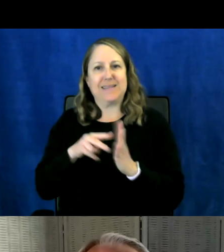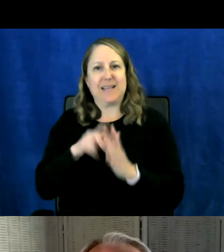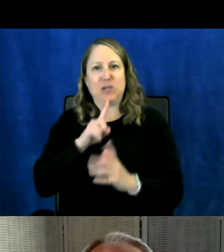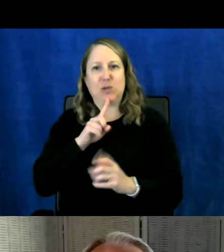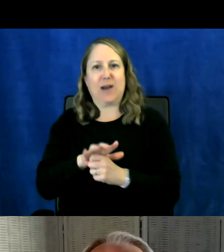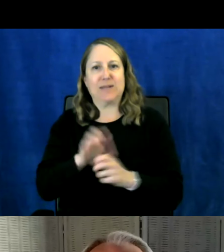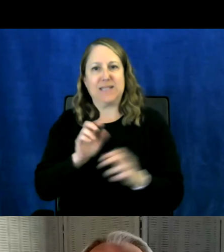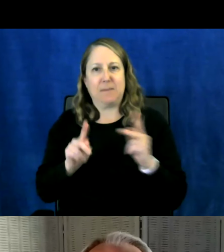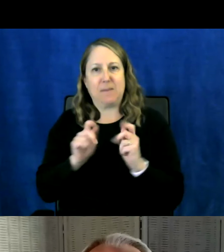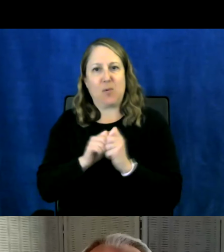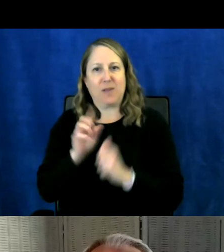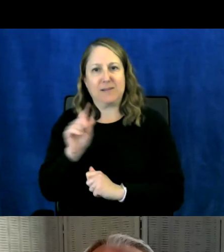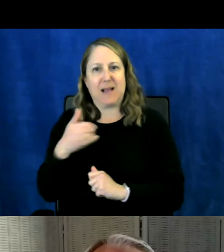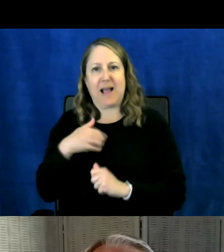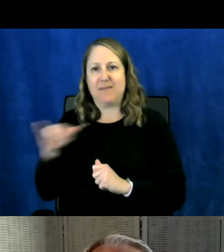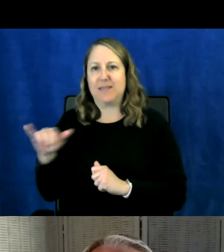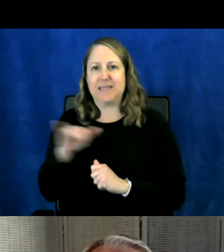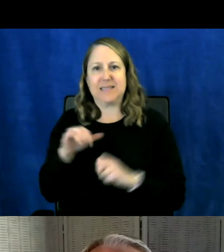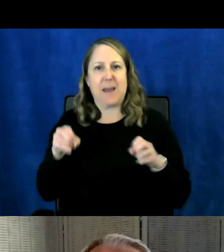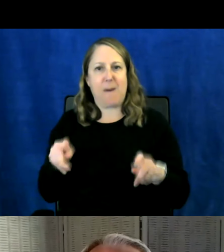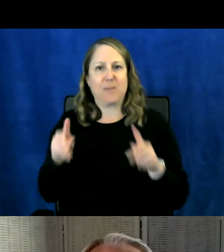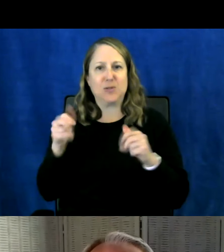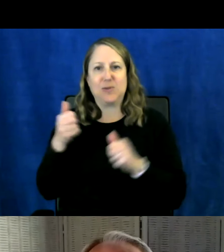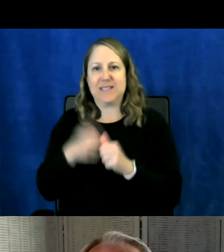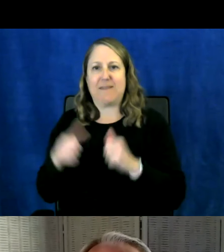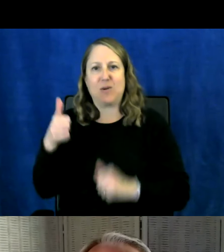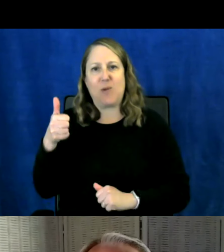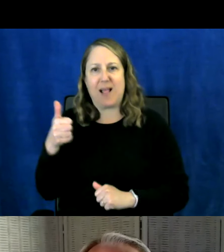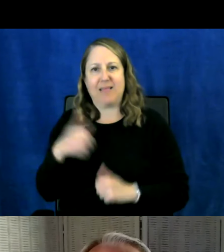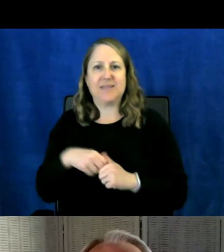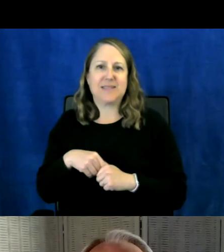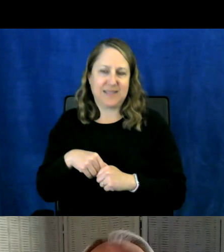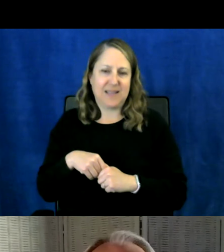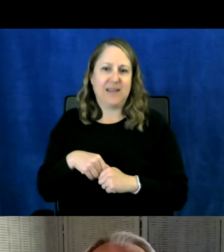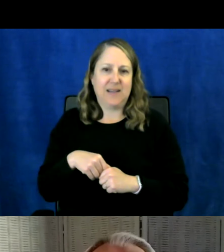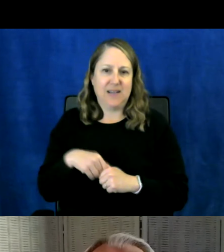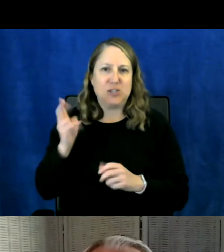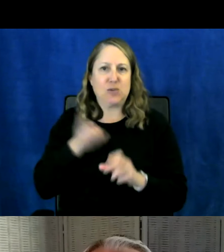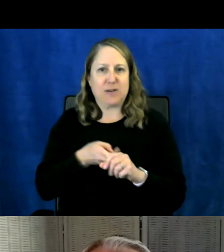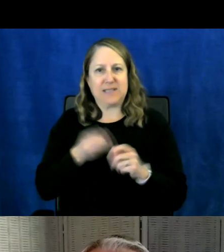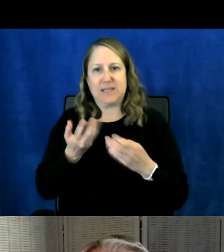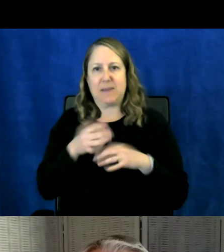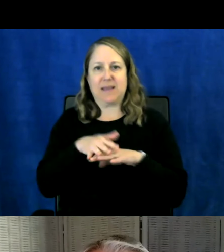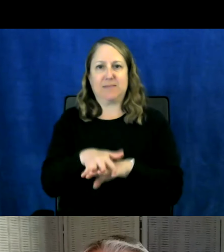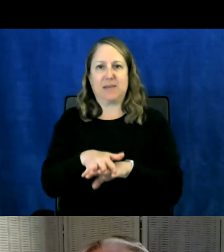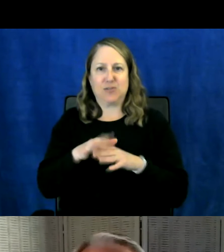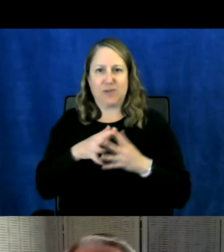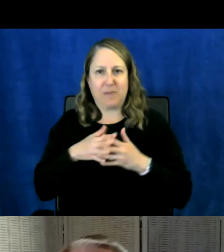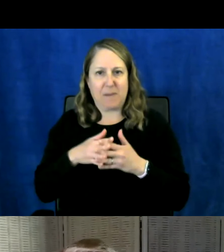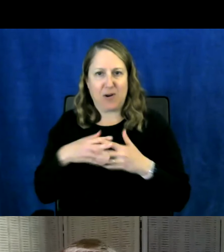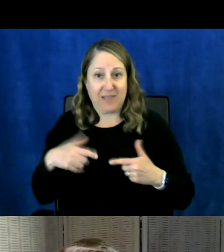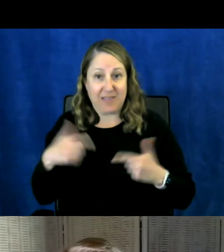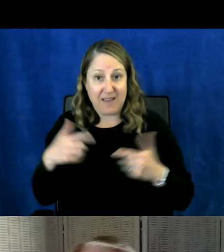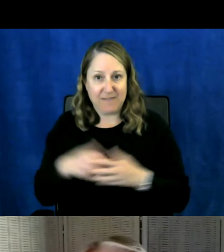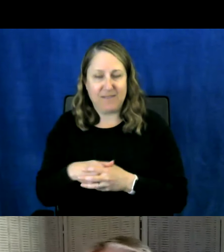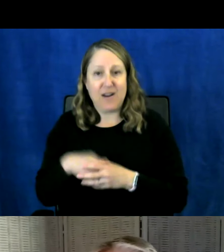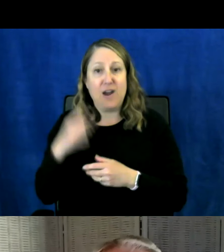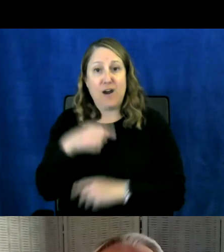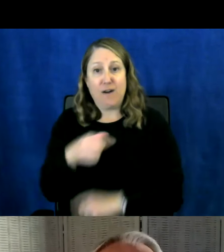with disabilities have the same opportunities as everyone else to participate in mainstream American life. For